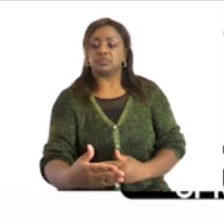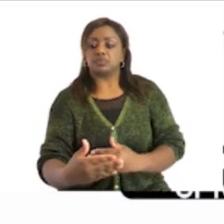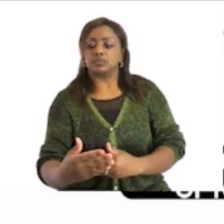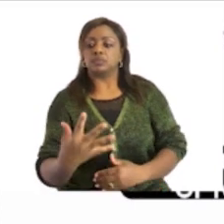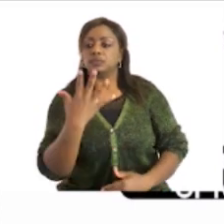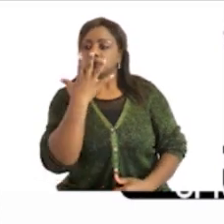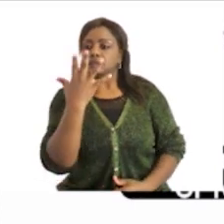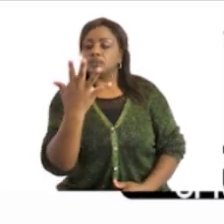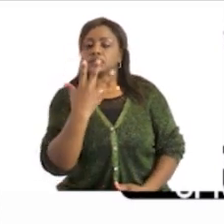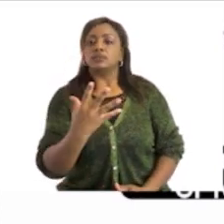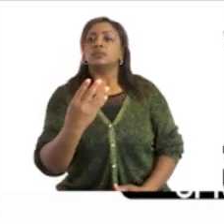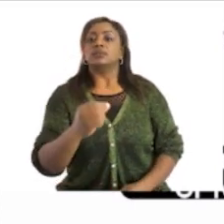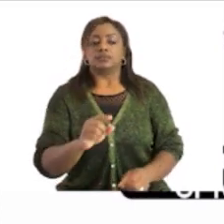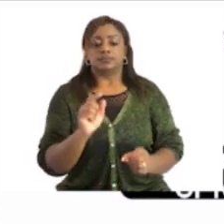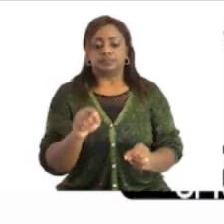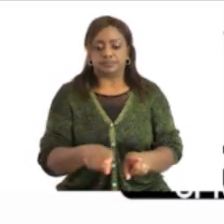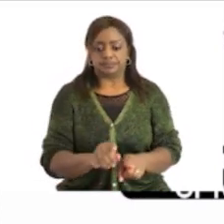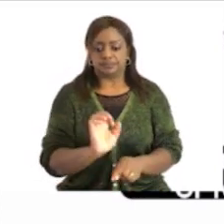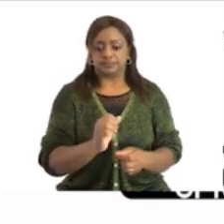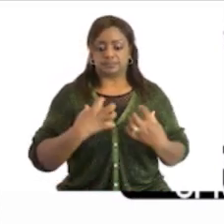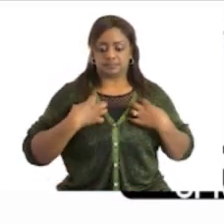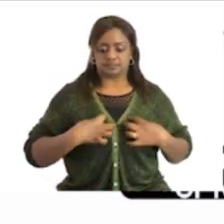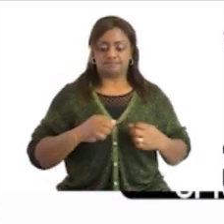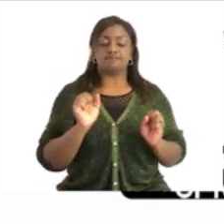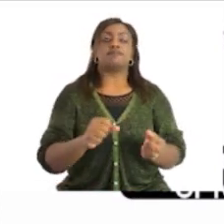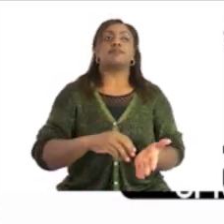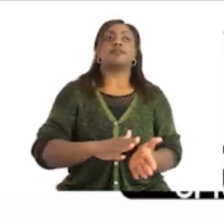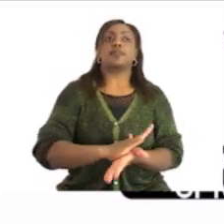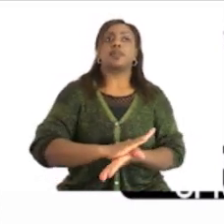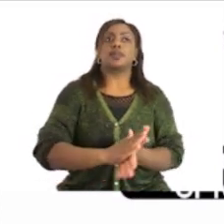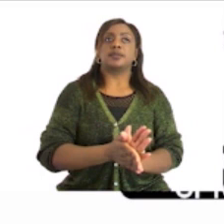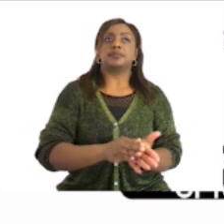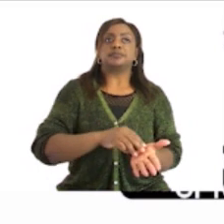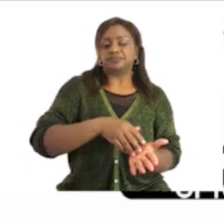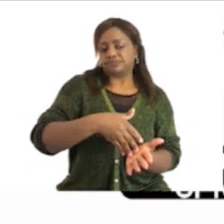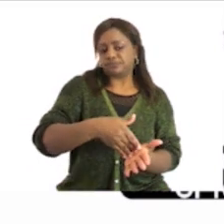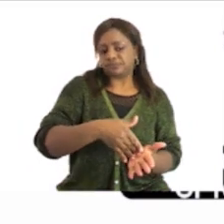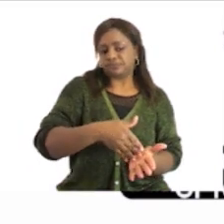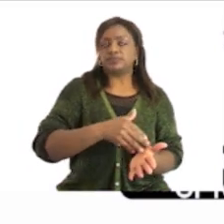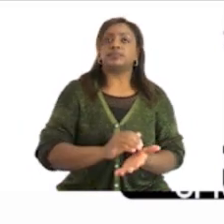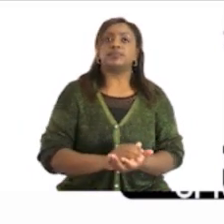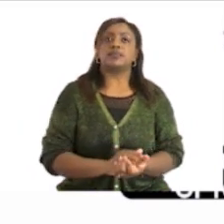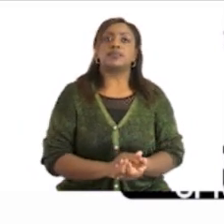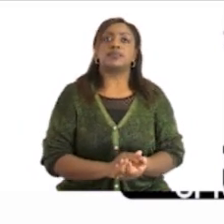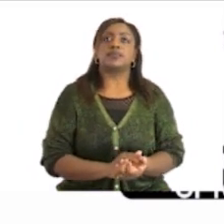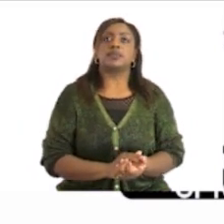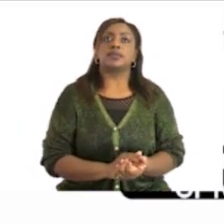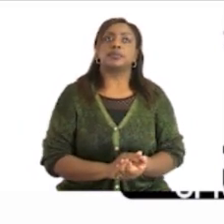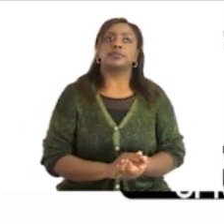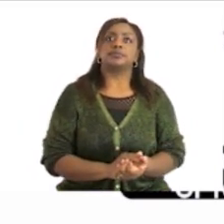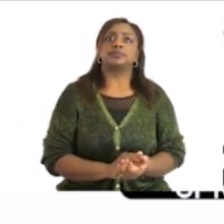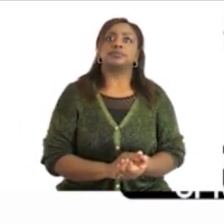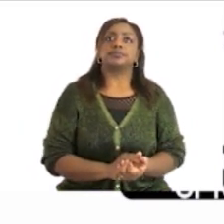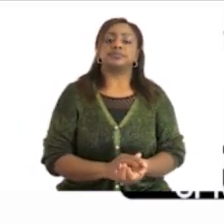their lungs will weaken as well, and they can be affected more easily by germs too. Smoking can also cause